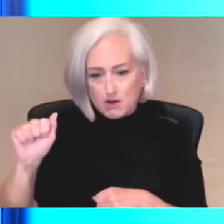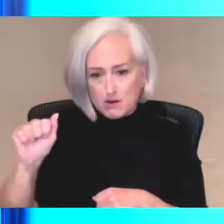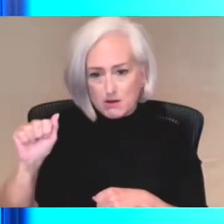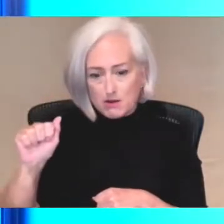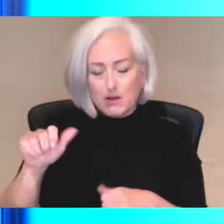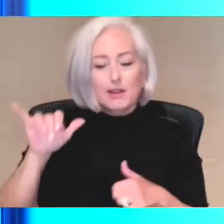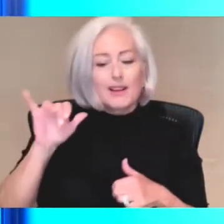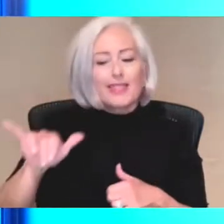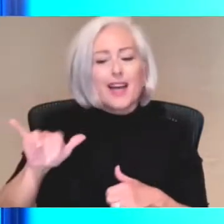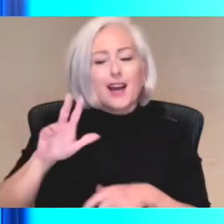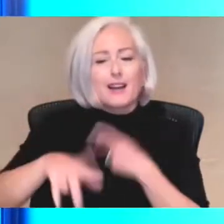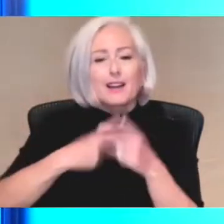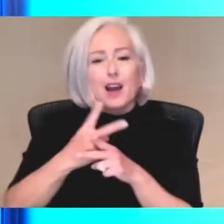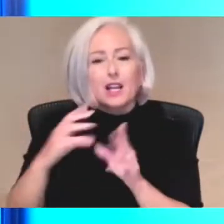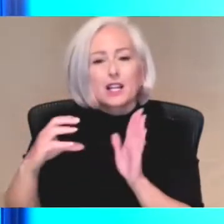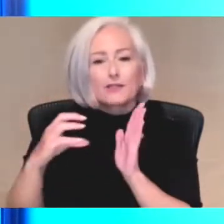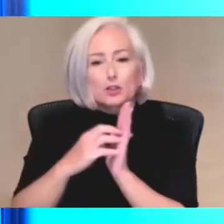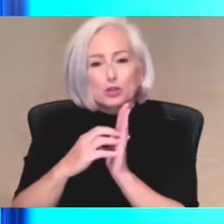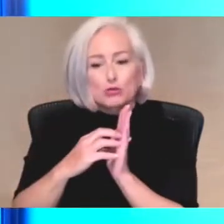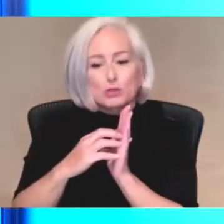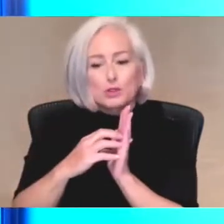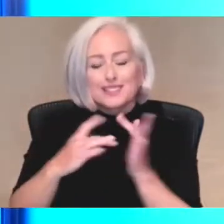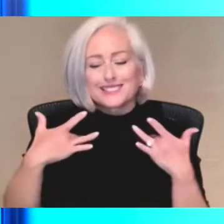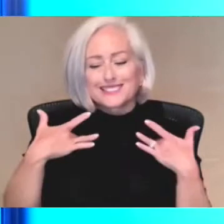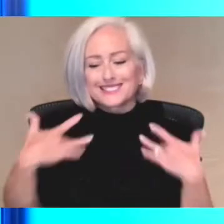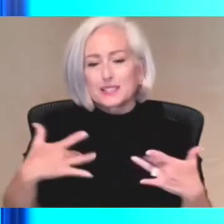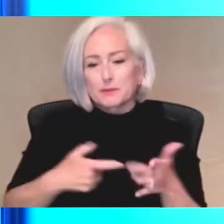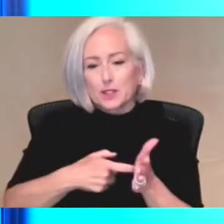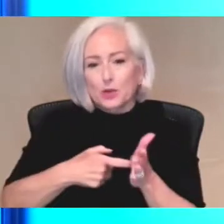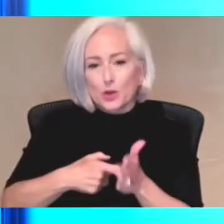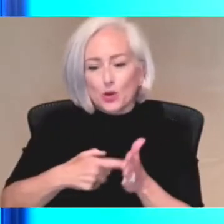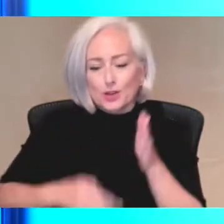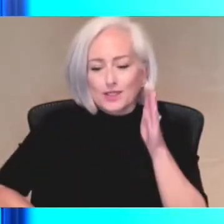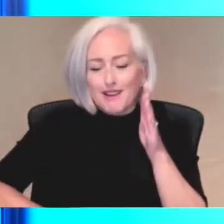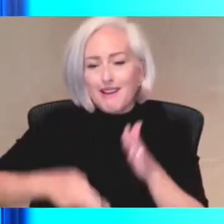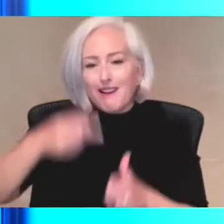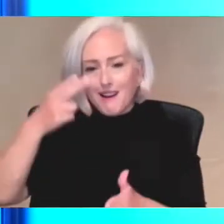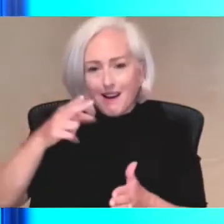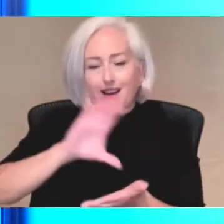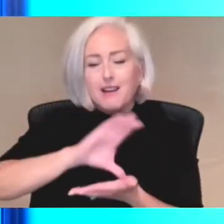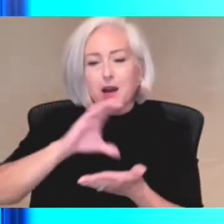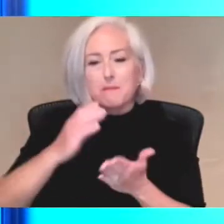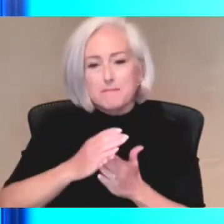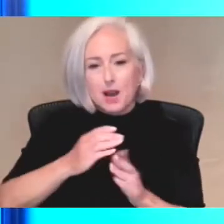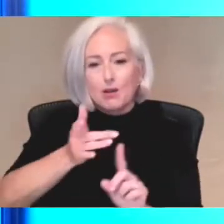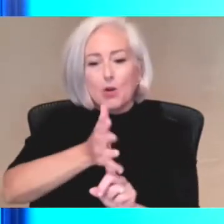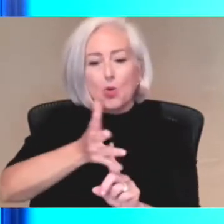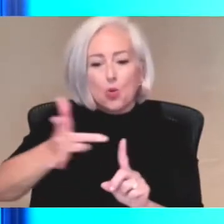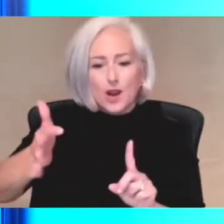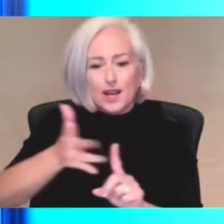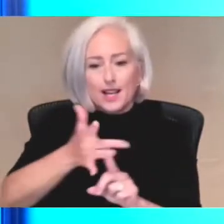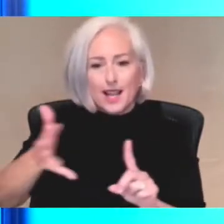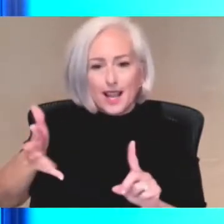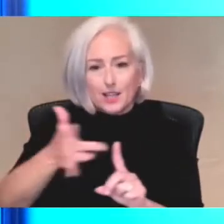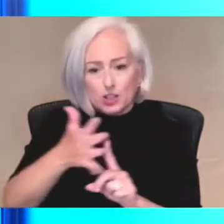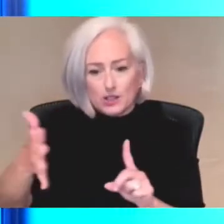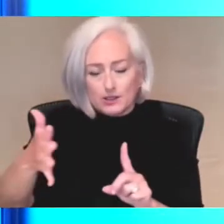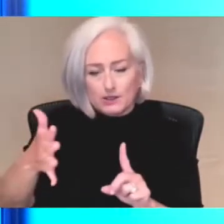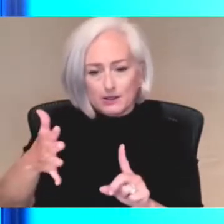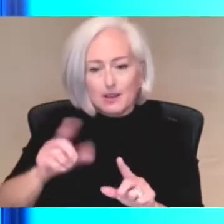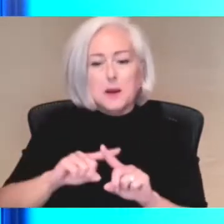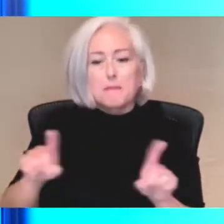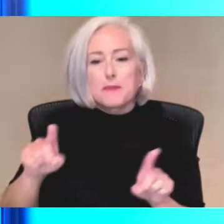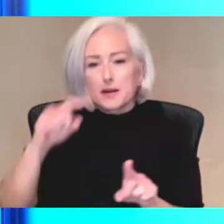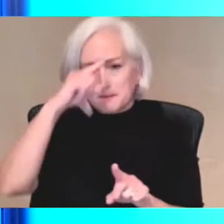to use much higher doses of radiation than we normally would. But because of the anatomic location, there's a lot of